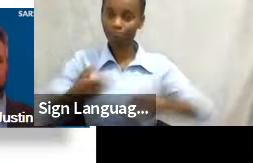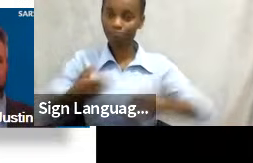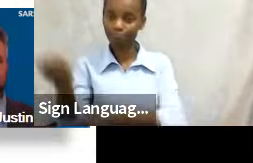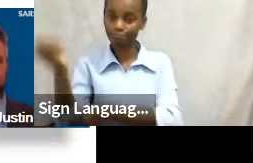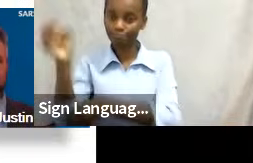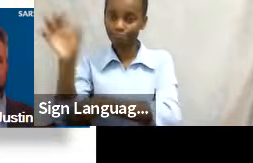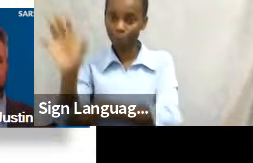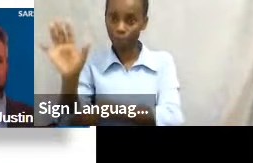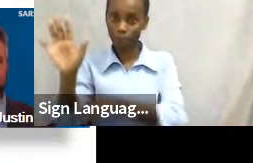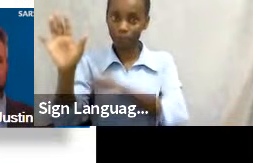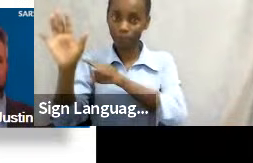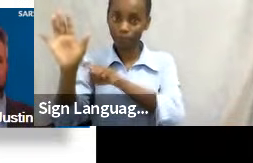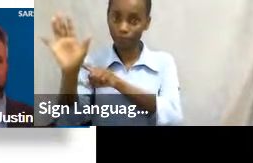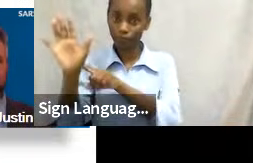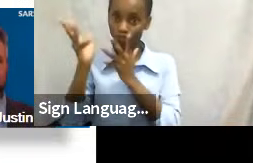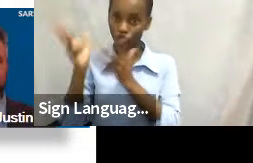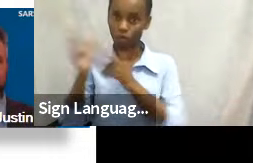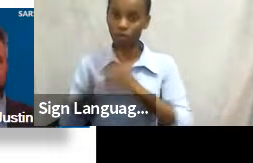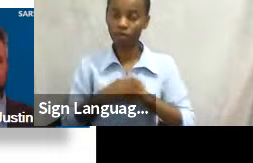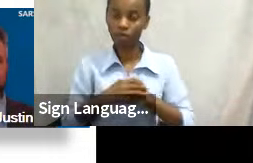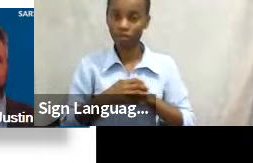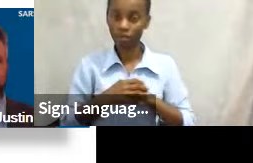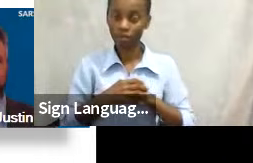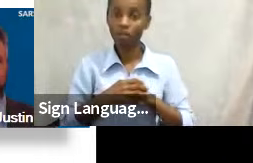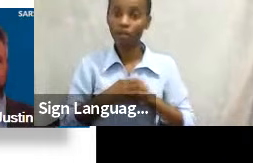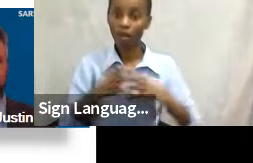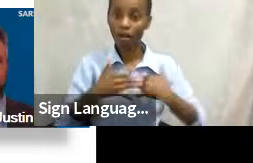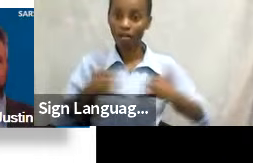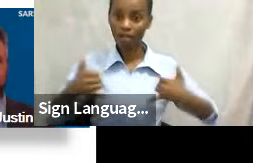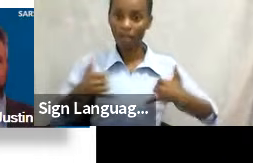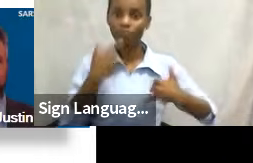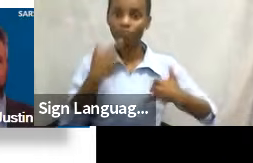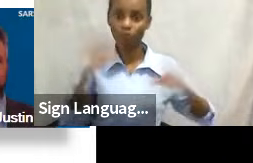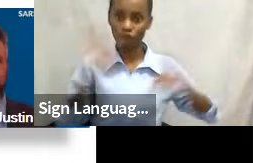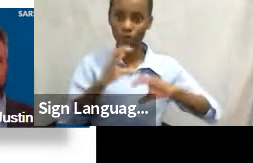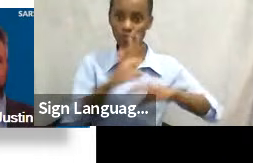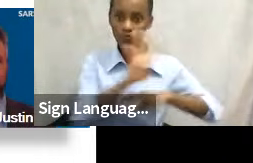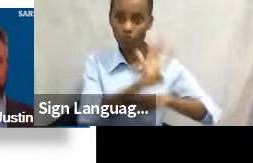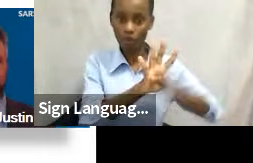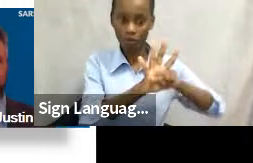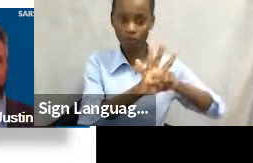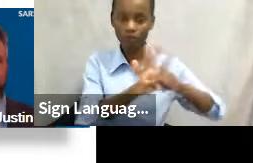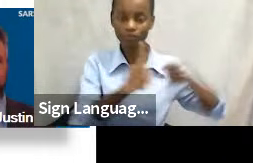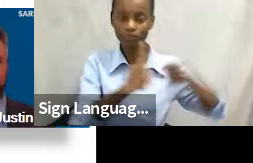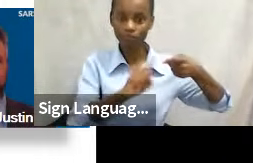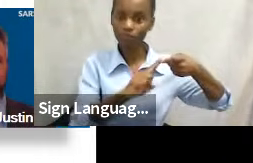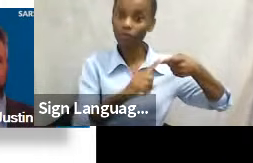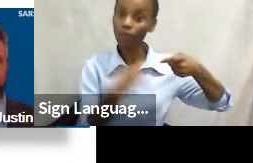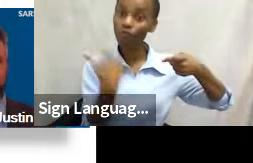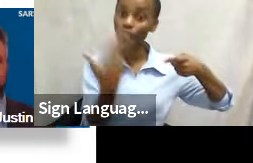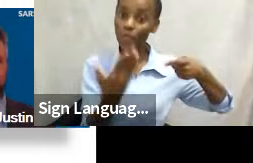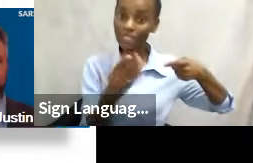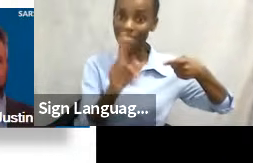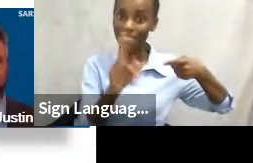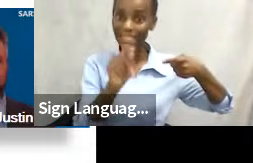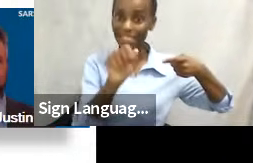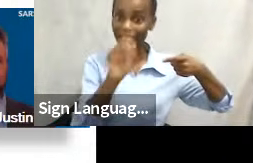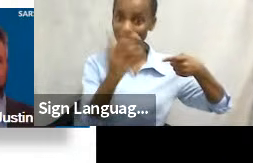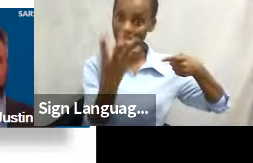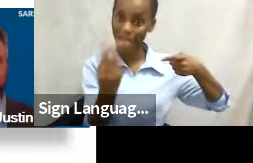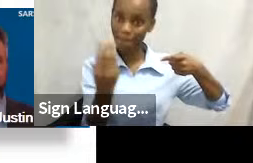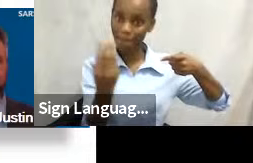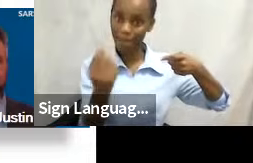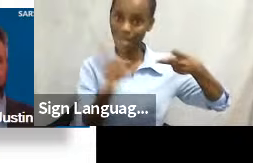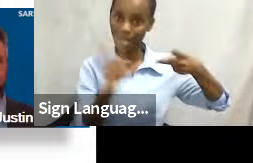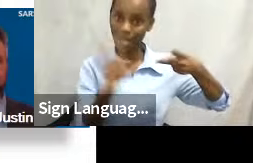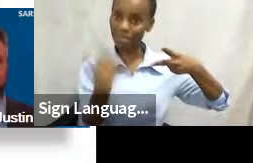online service options. For tonight, we're going to focus on the 4 that I've highlighted: request your tax number, submit supporting documents, submit payment